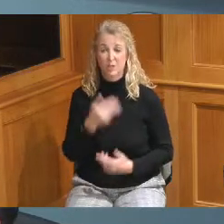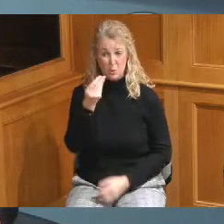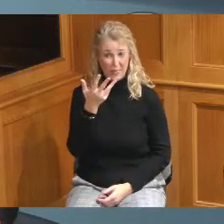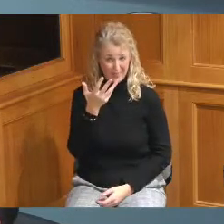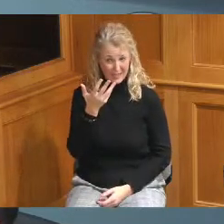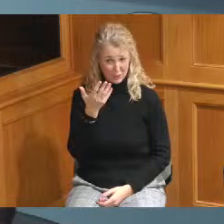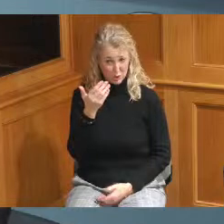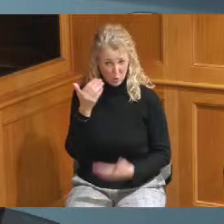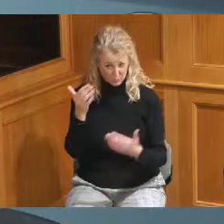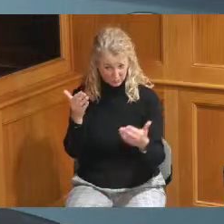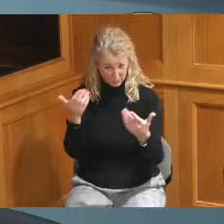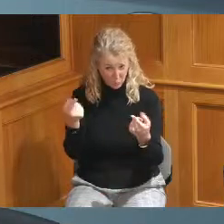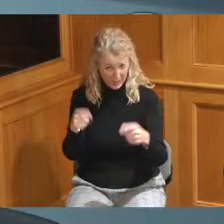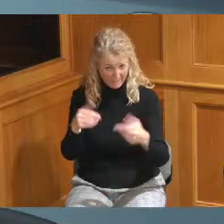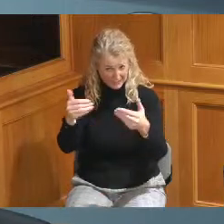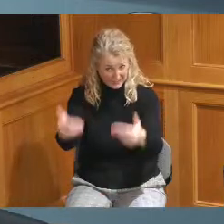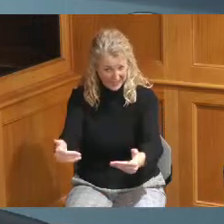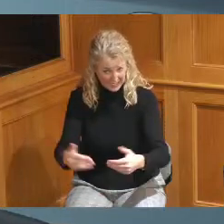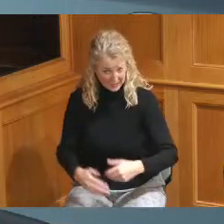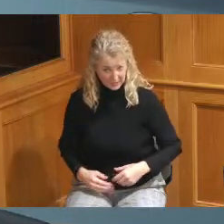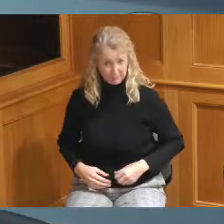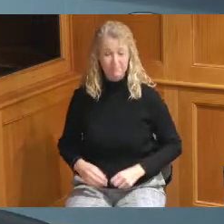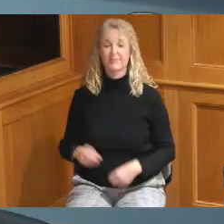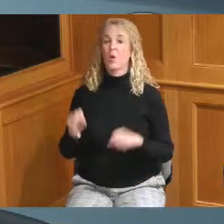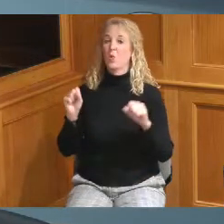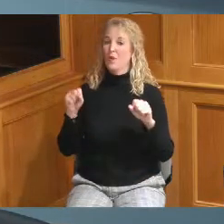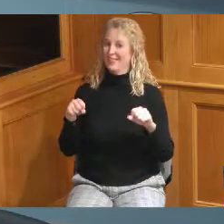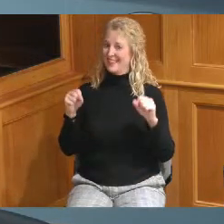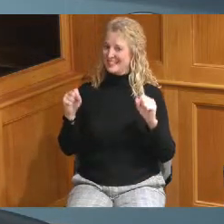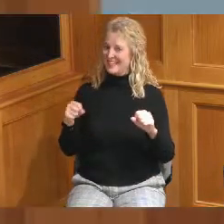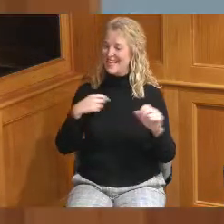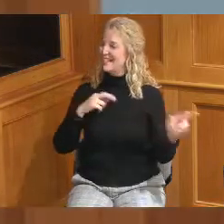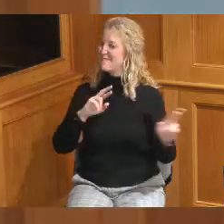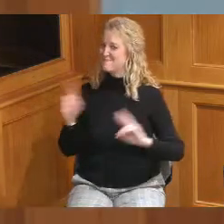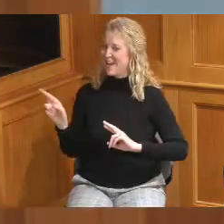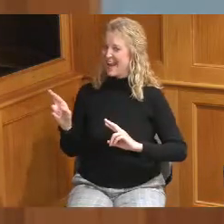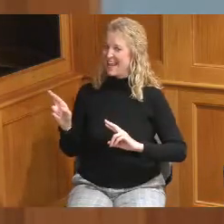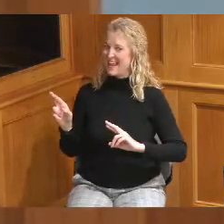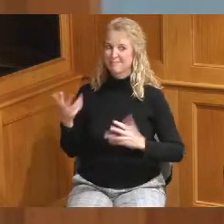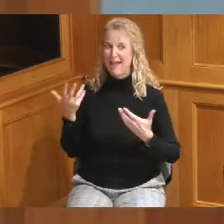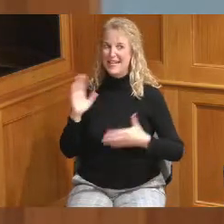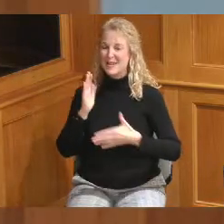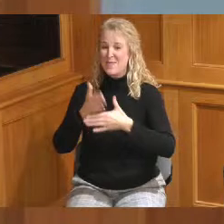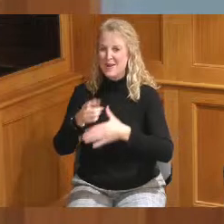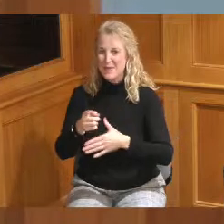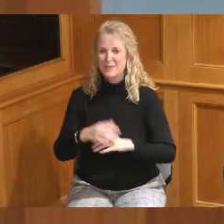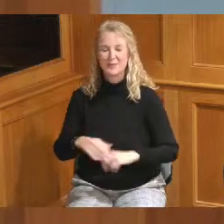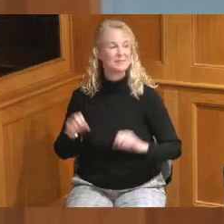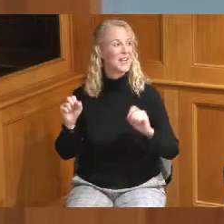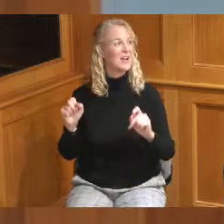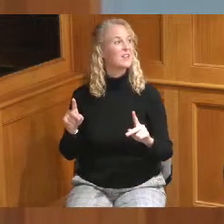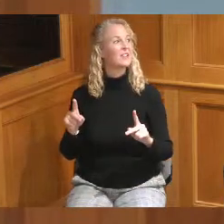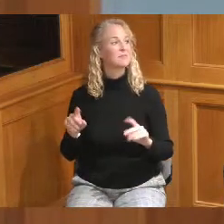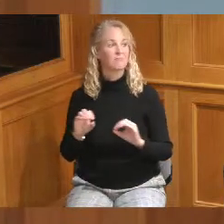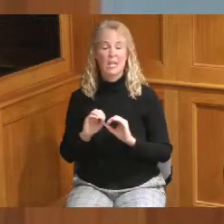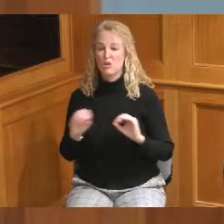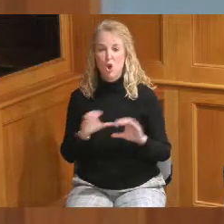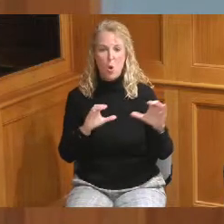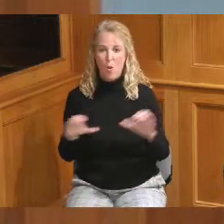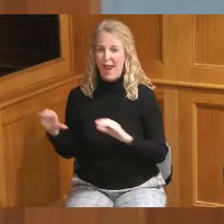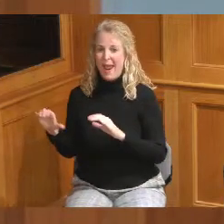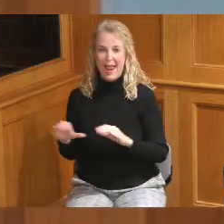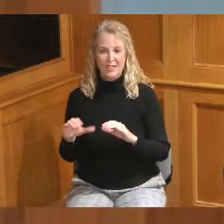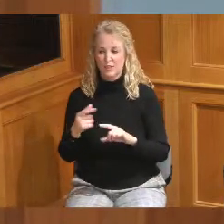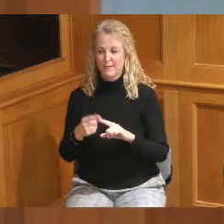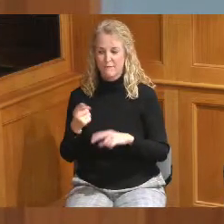what's next, I guess. I would actually like to let you know what's next right now. I just didn't want to interrupt you. There's no action required by